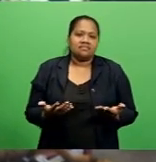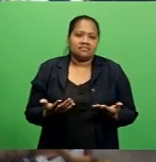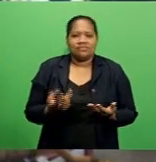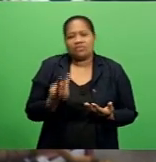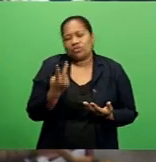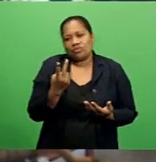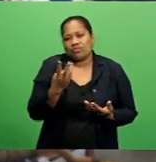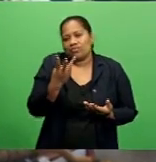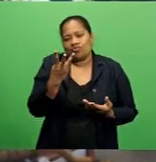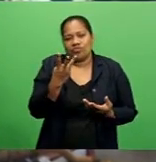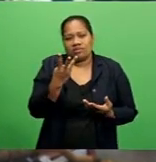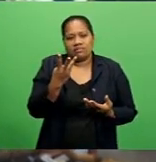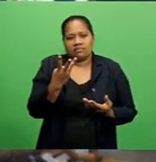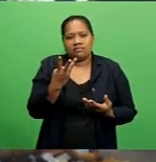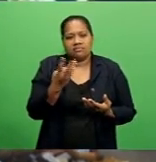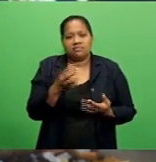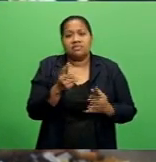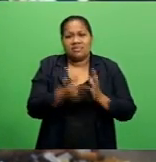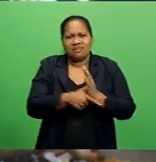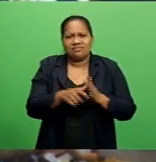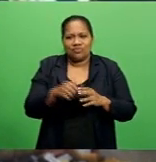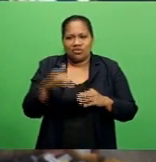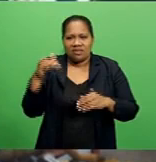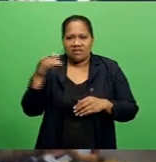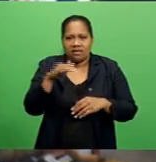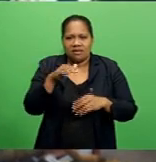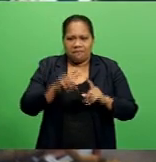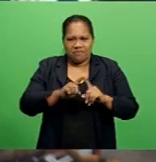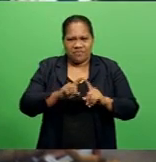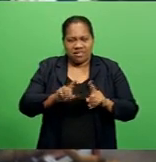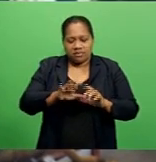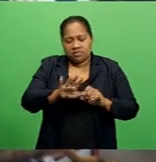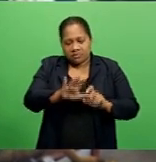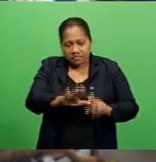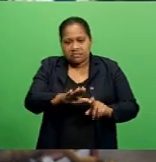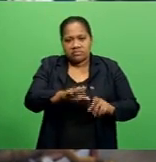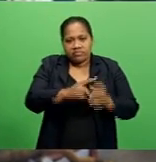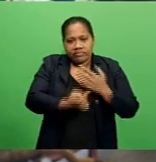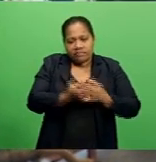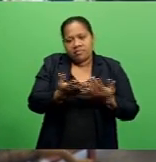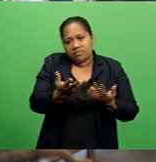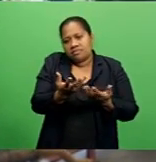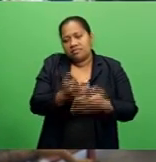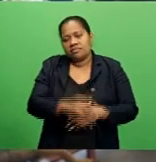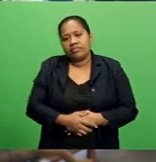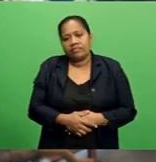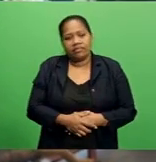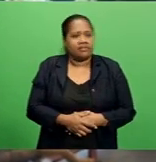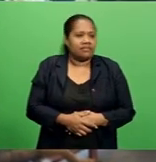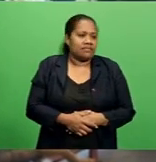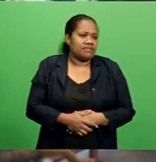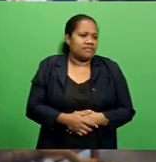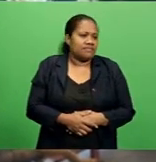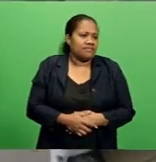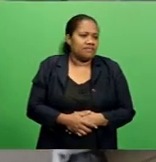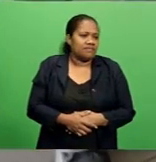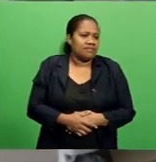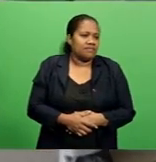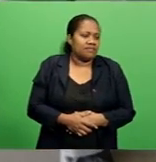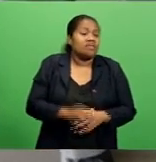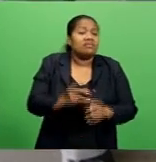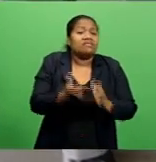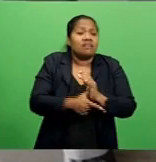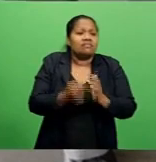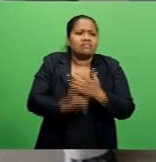vehicles. Sometimes we attend in breakdowns, especially in wet conditions. Sometimes even heavy